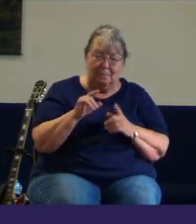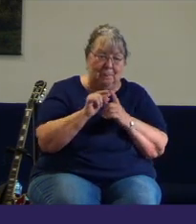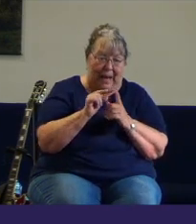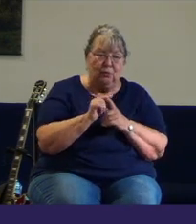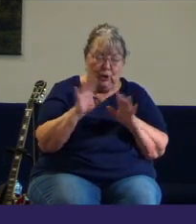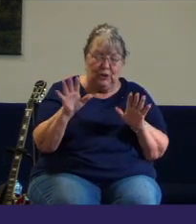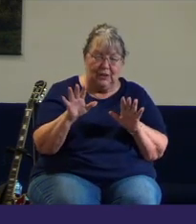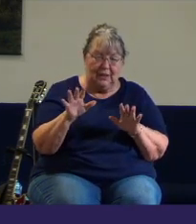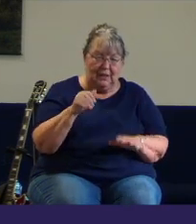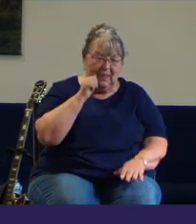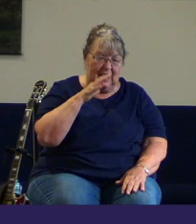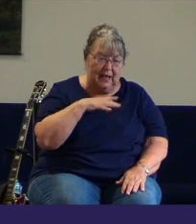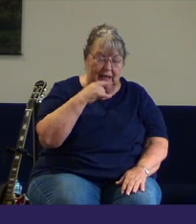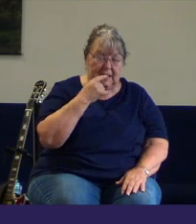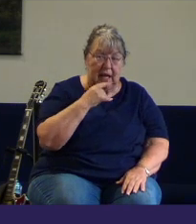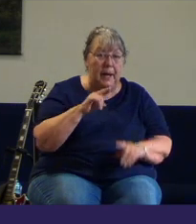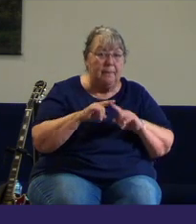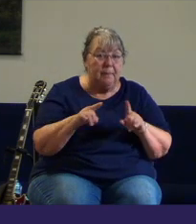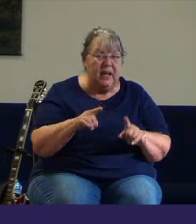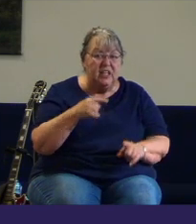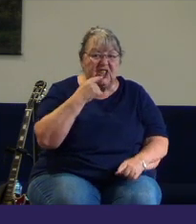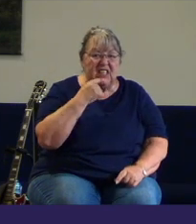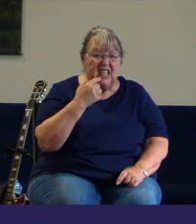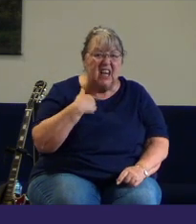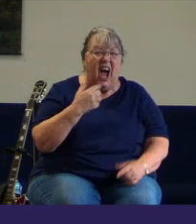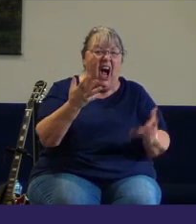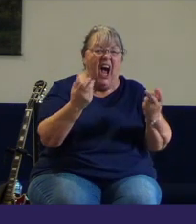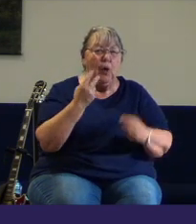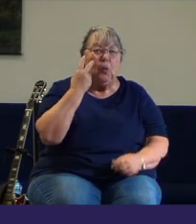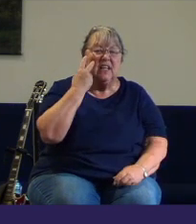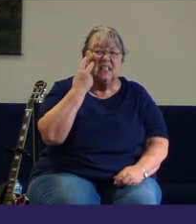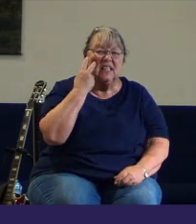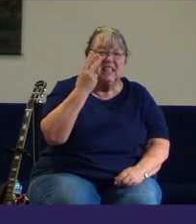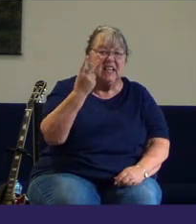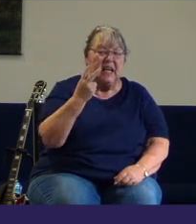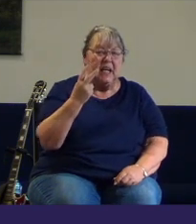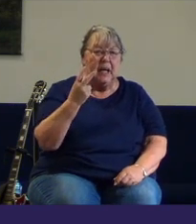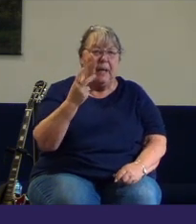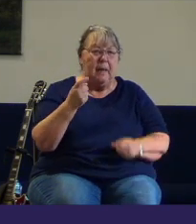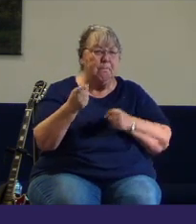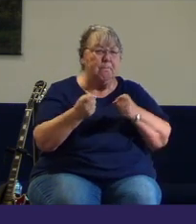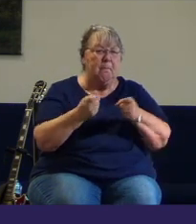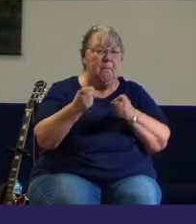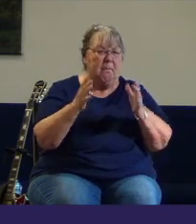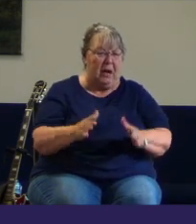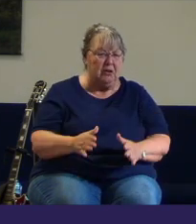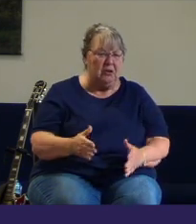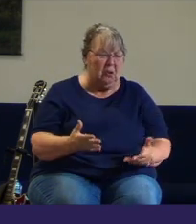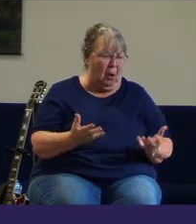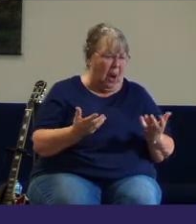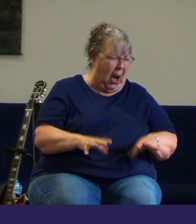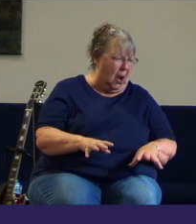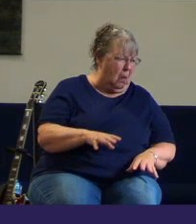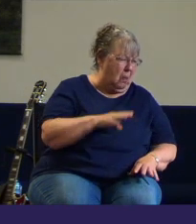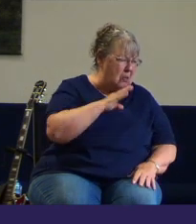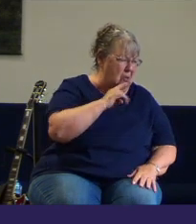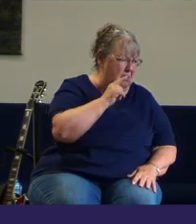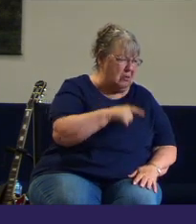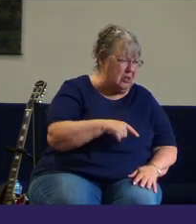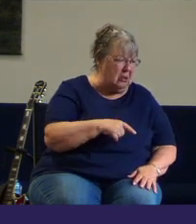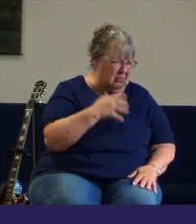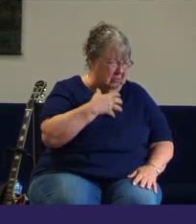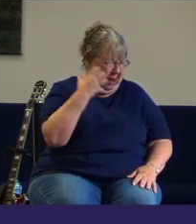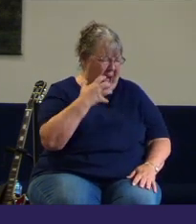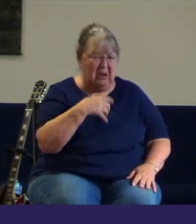leaving out the words. So, and then suddenly she says, I want to see the bank. I want to see the manager. I don't want to talk with you. I want to see the manager, you know, angry,